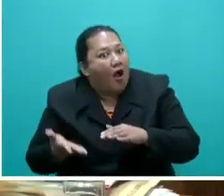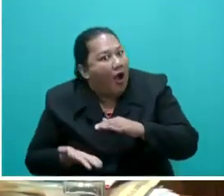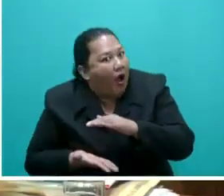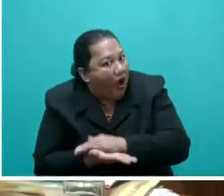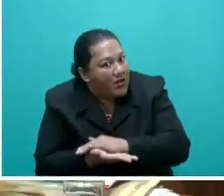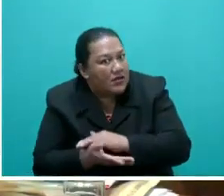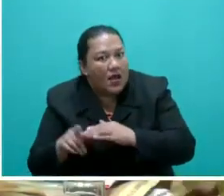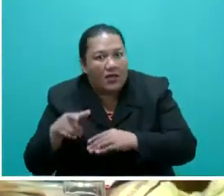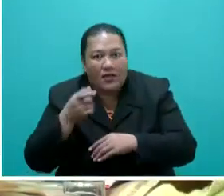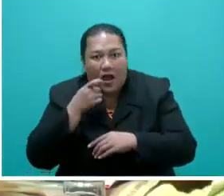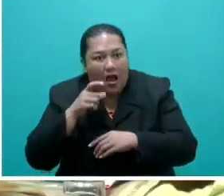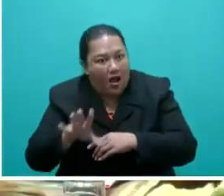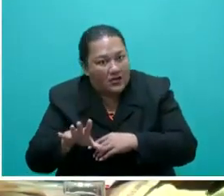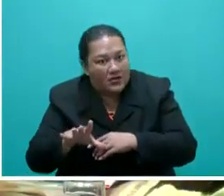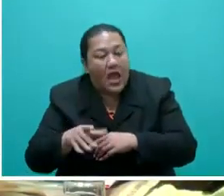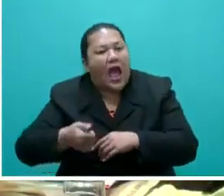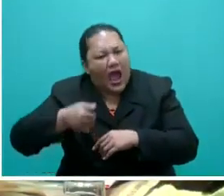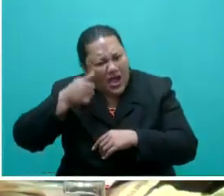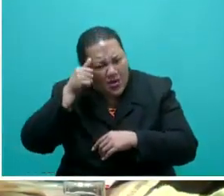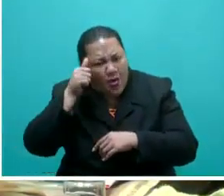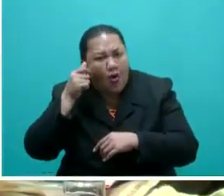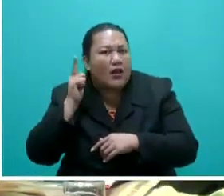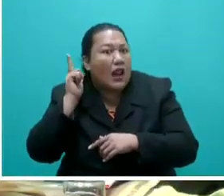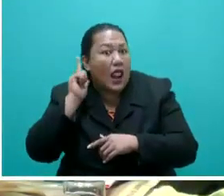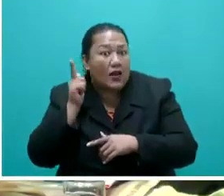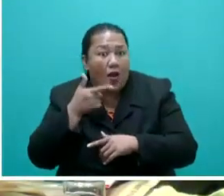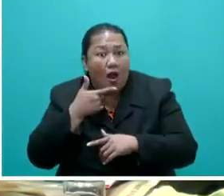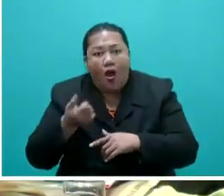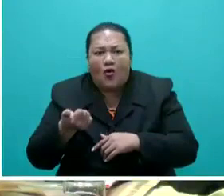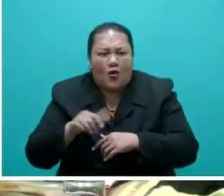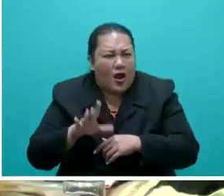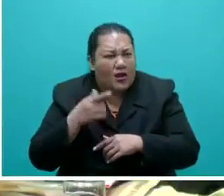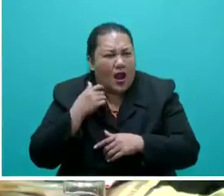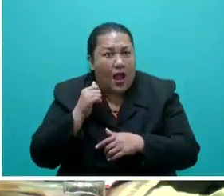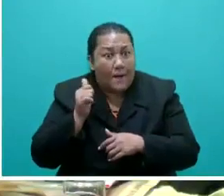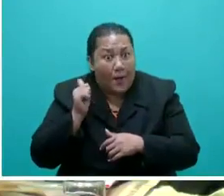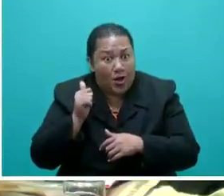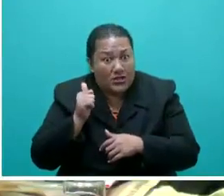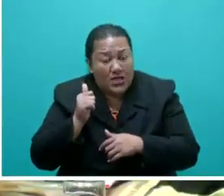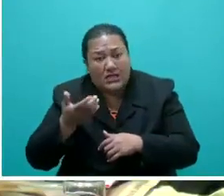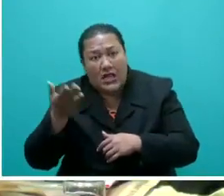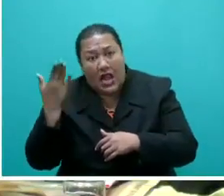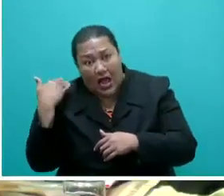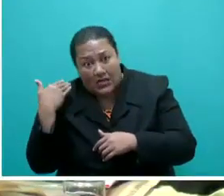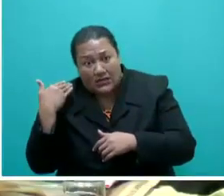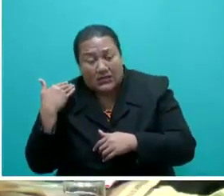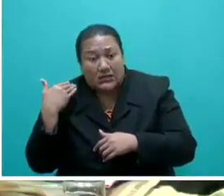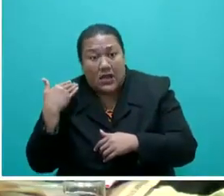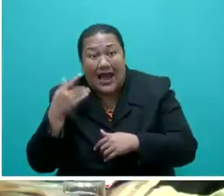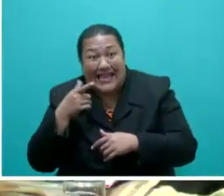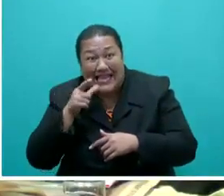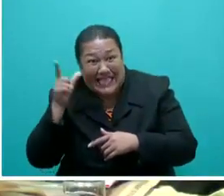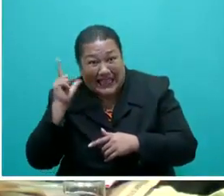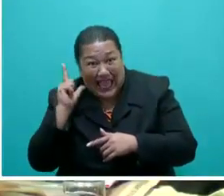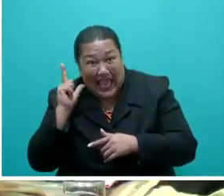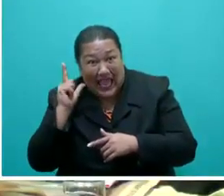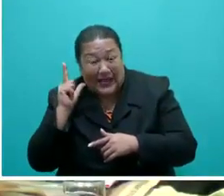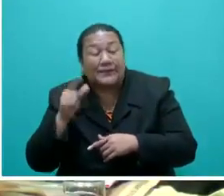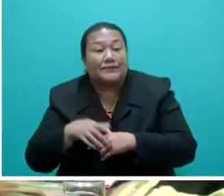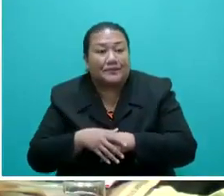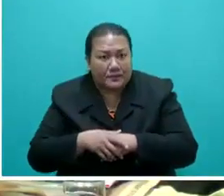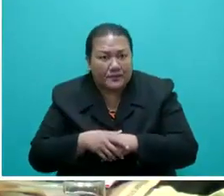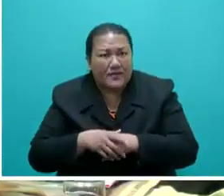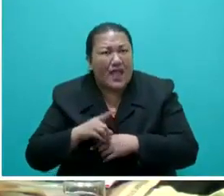Ngernger Tambua has apologized yesterday, albeit a conditional apology. But I would like to share this